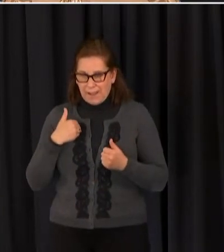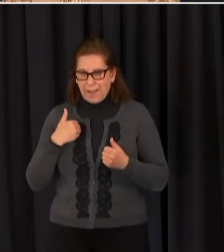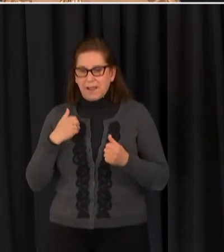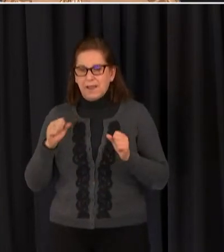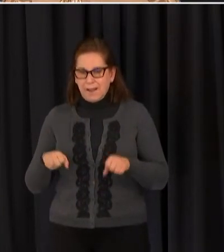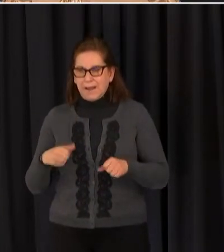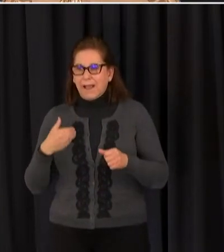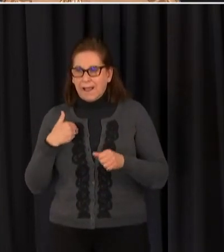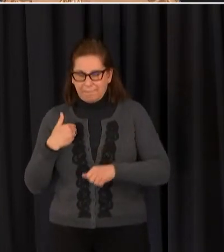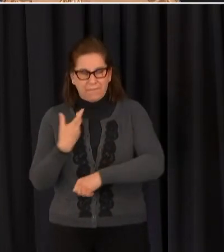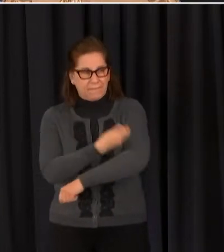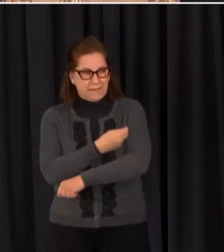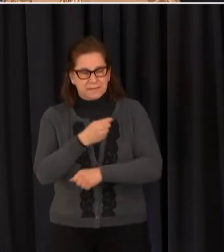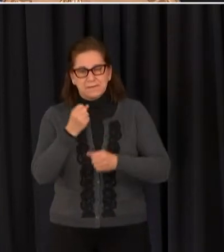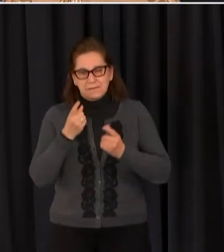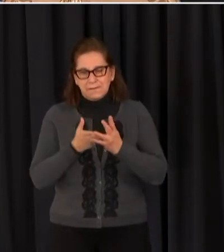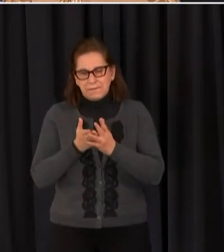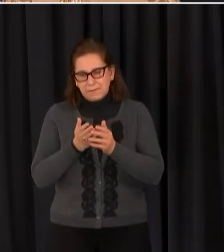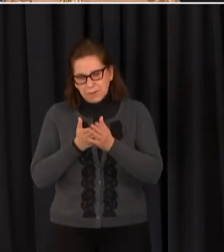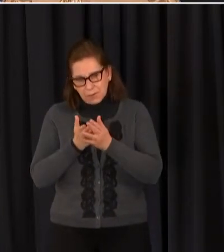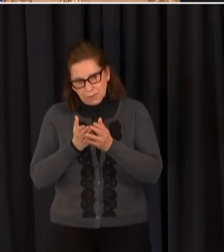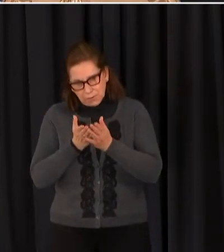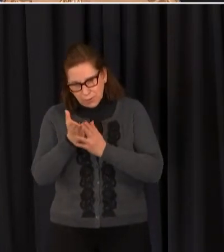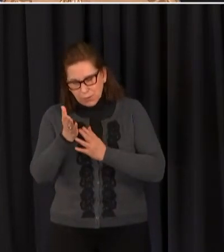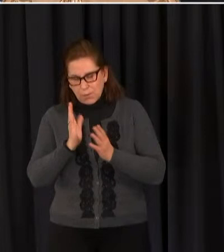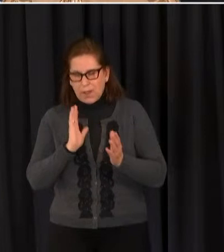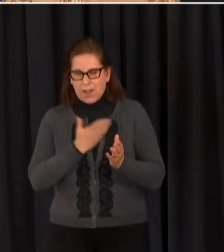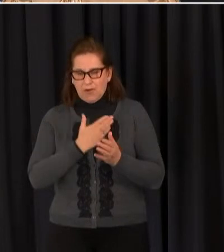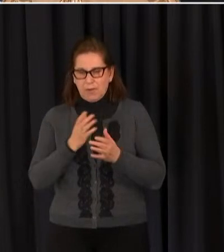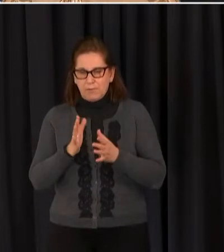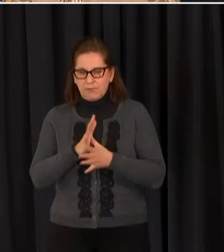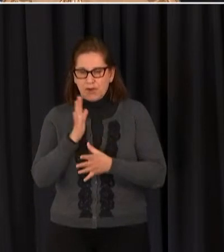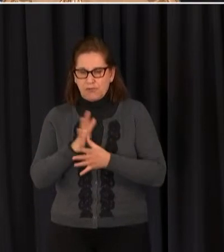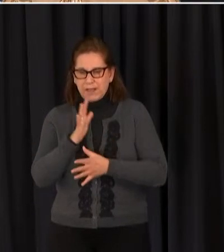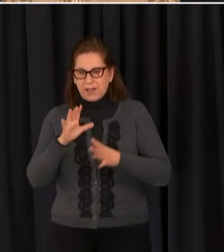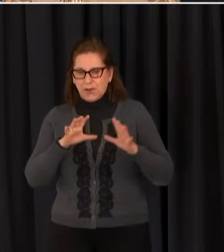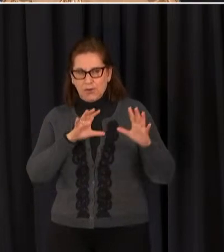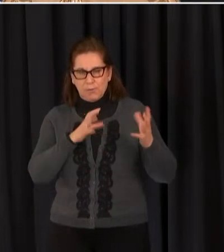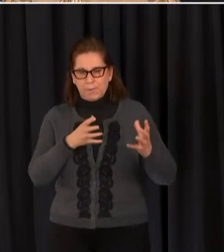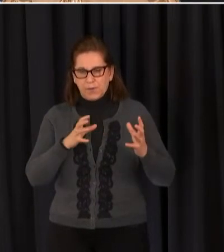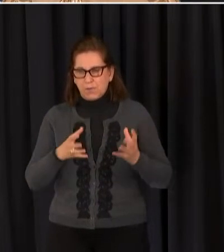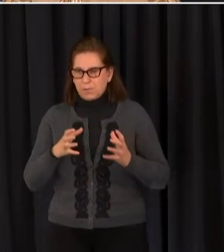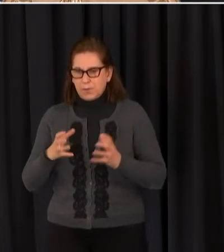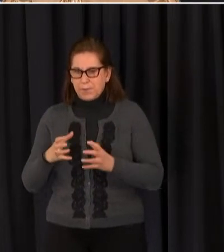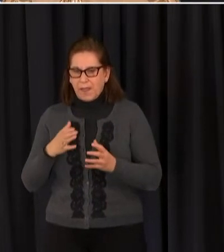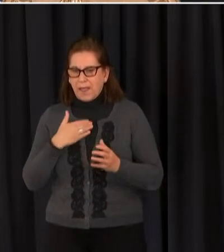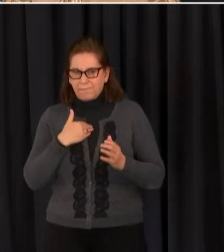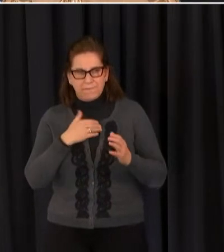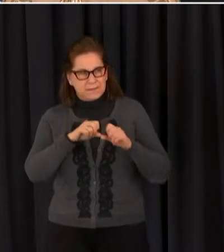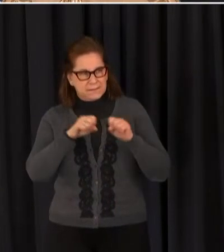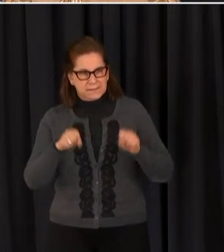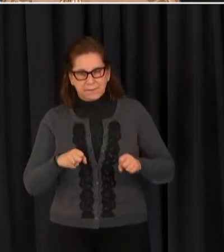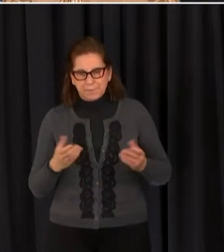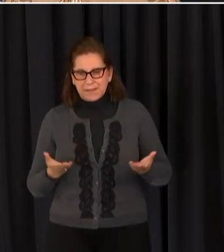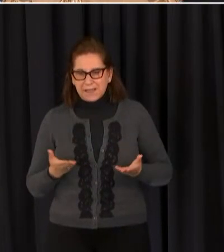this priority plan. We hope that, and I think that we will see with our experience